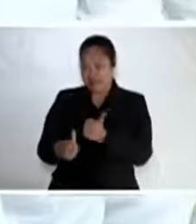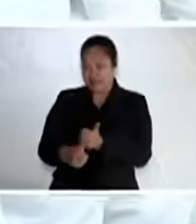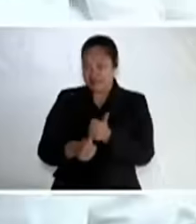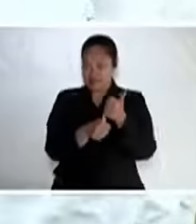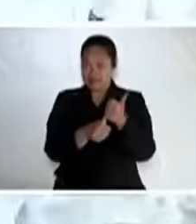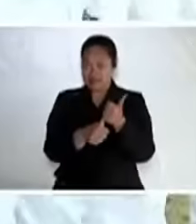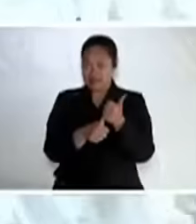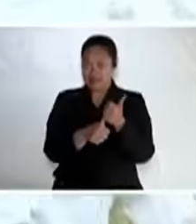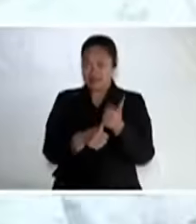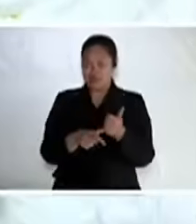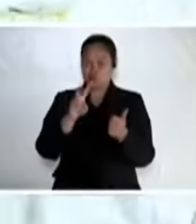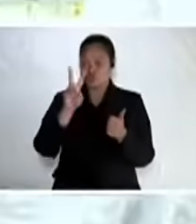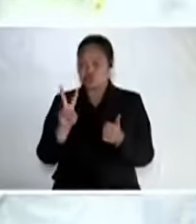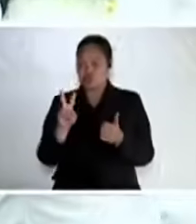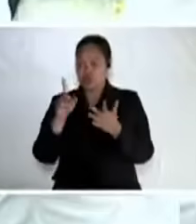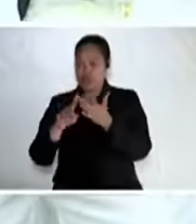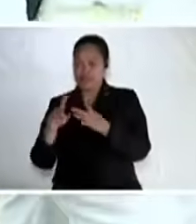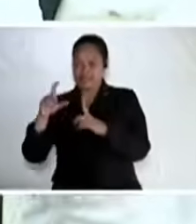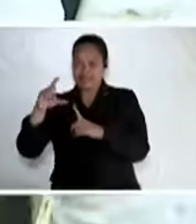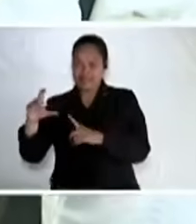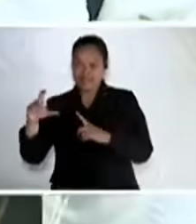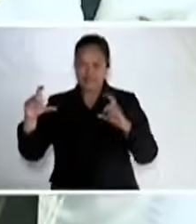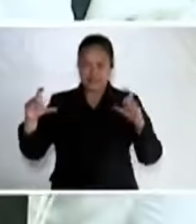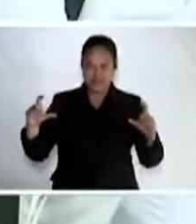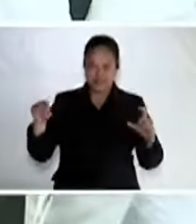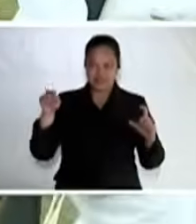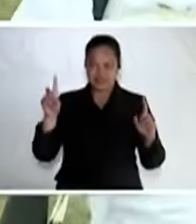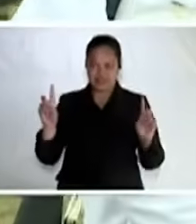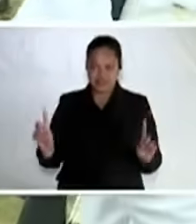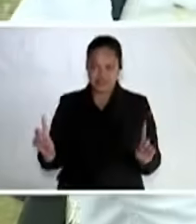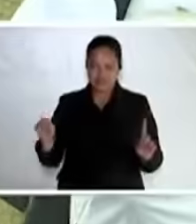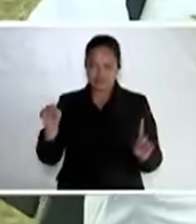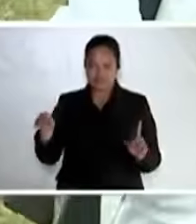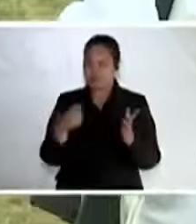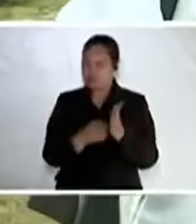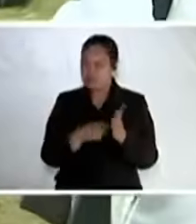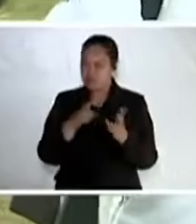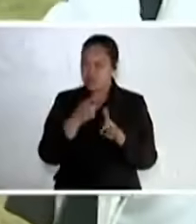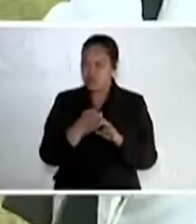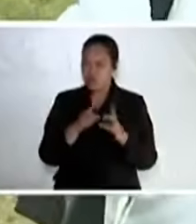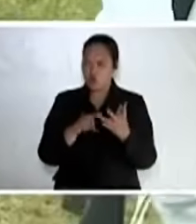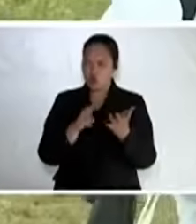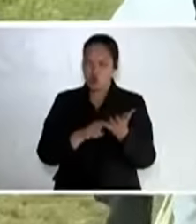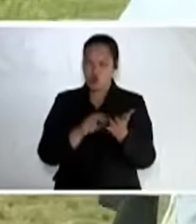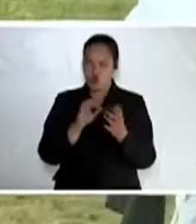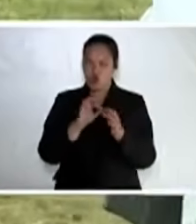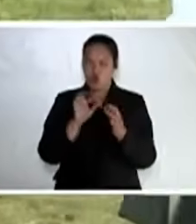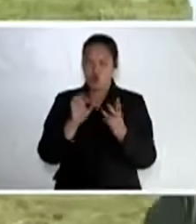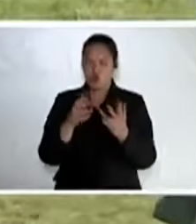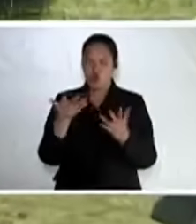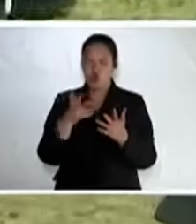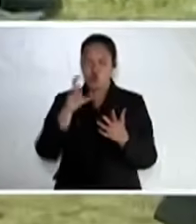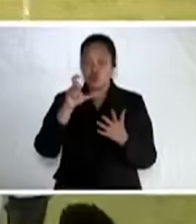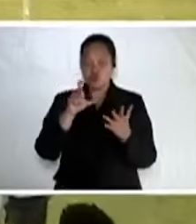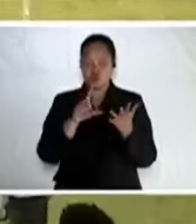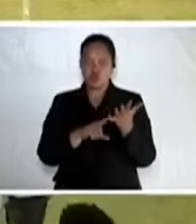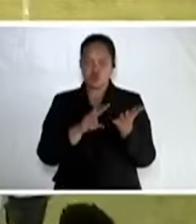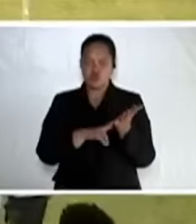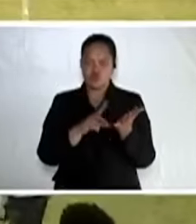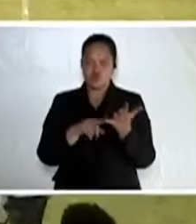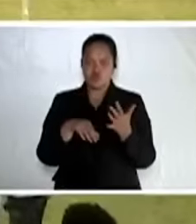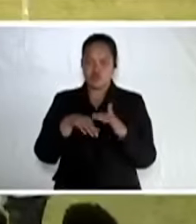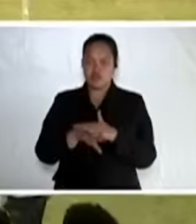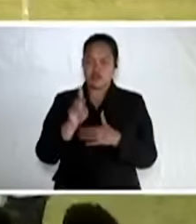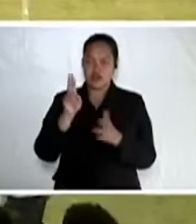by his 2IC, Detachment 2IC, Lieutenant Rakoko from Rukurkulegu in Lubu in Nandronga.